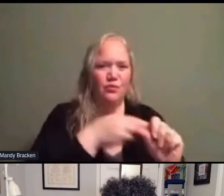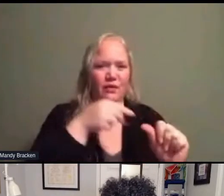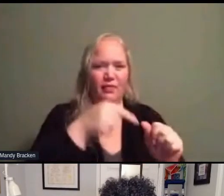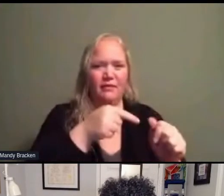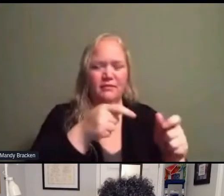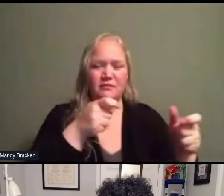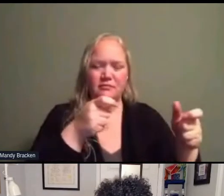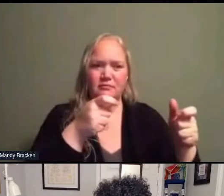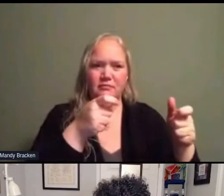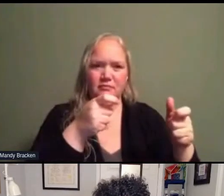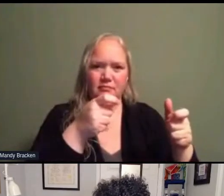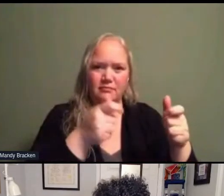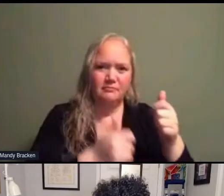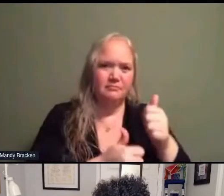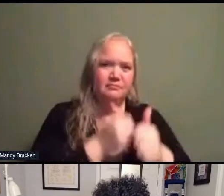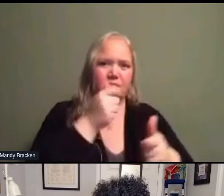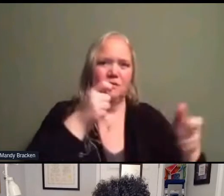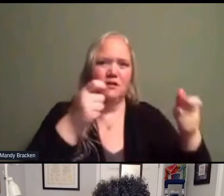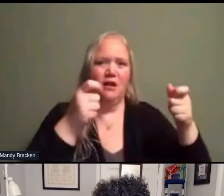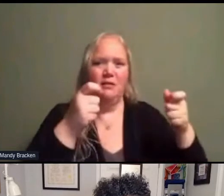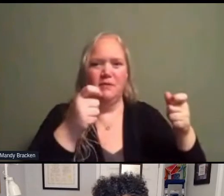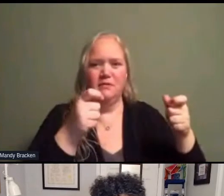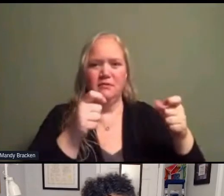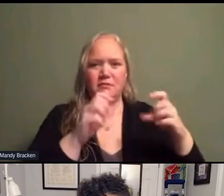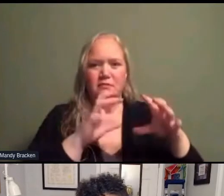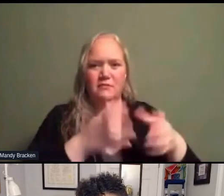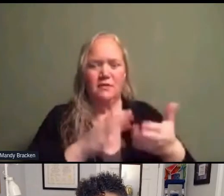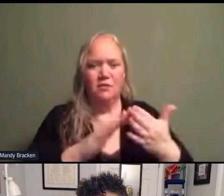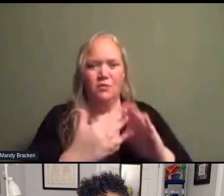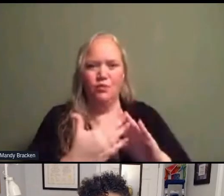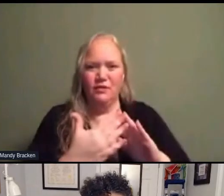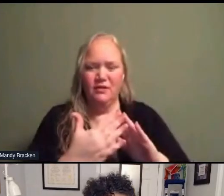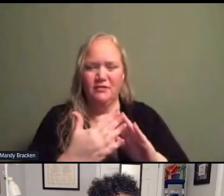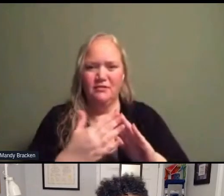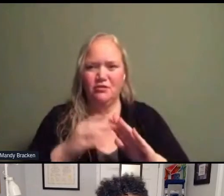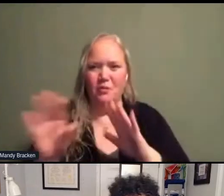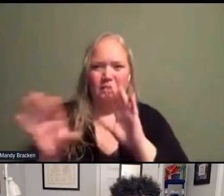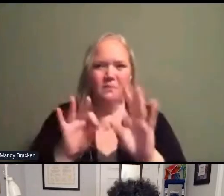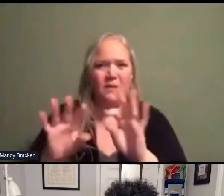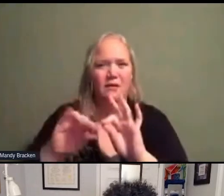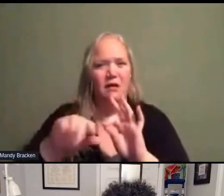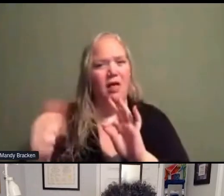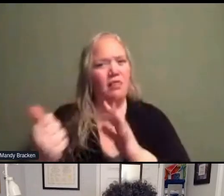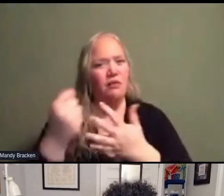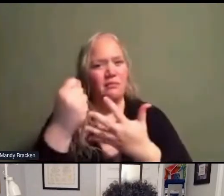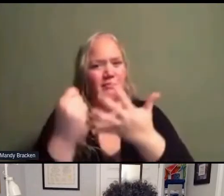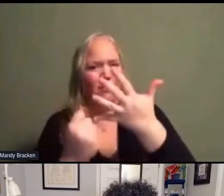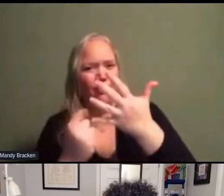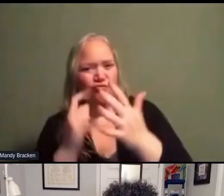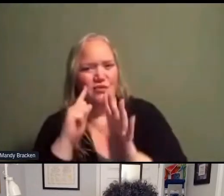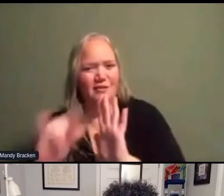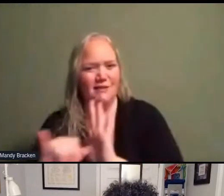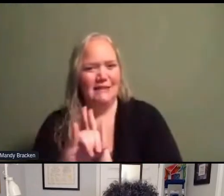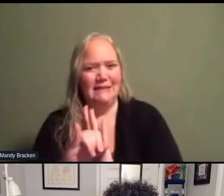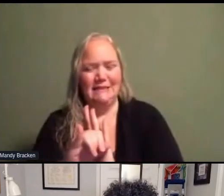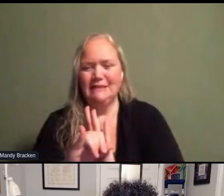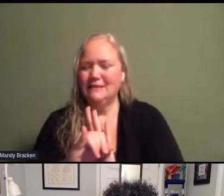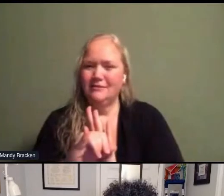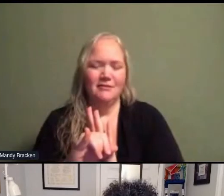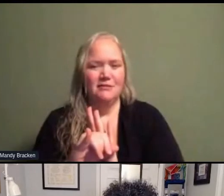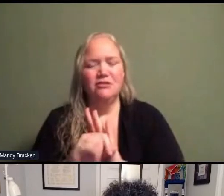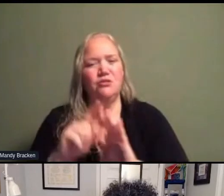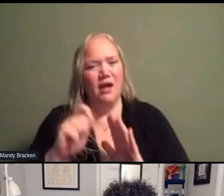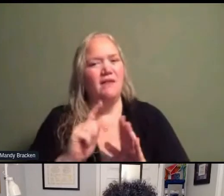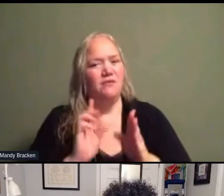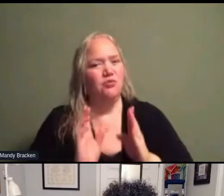different marginalized identities, first you have to prep those communities, because if not, you're going to put someone in a community and